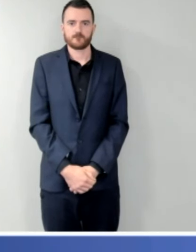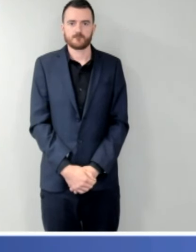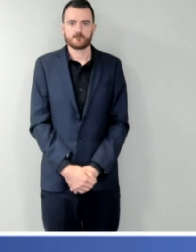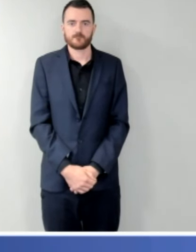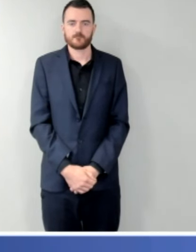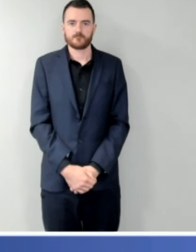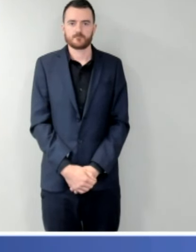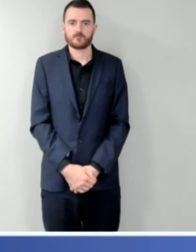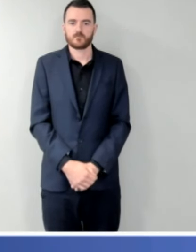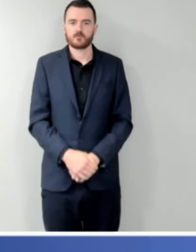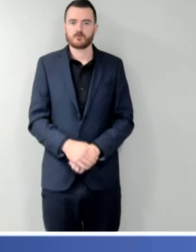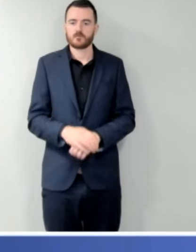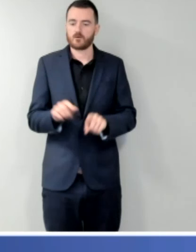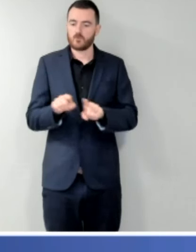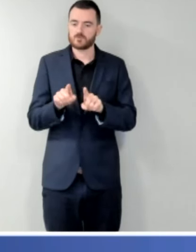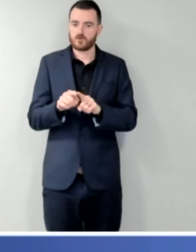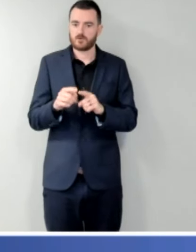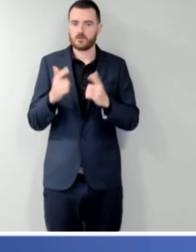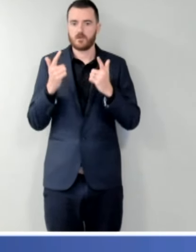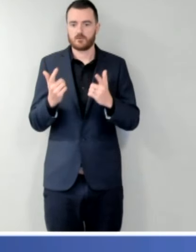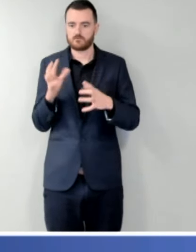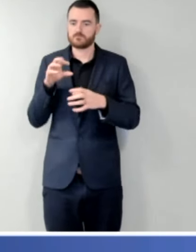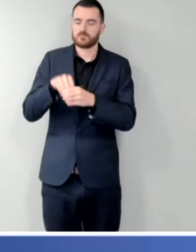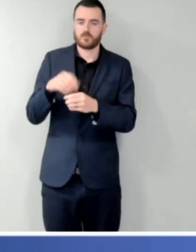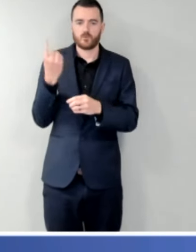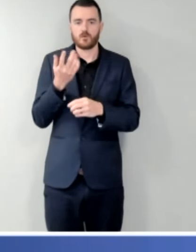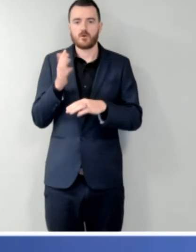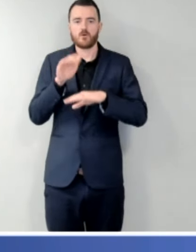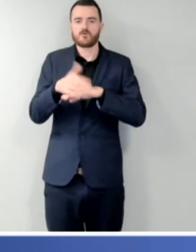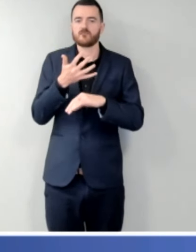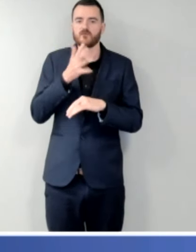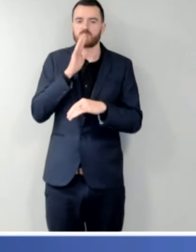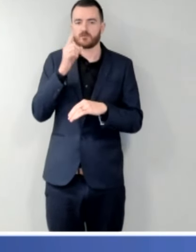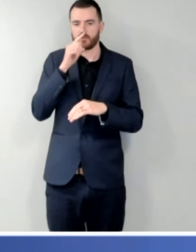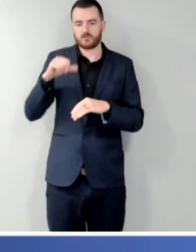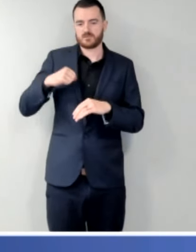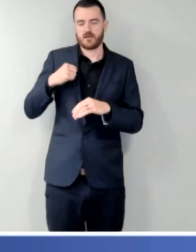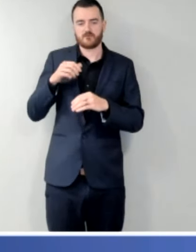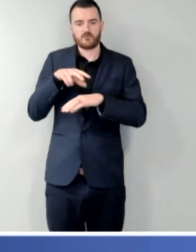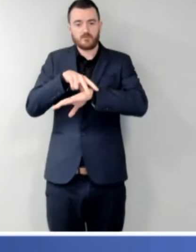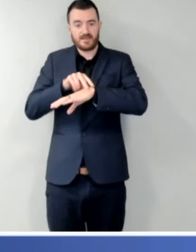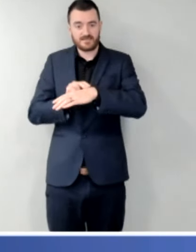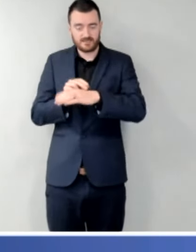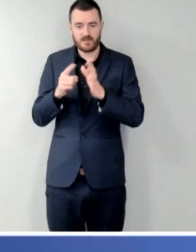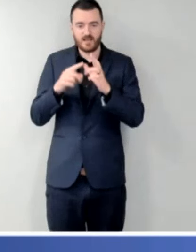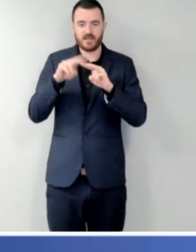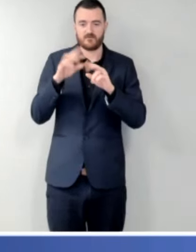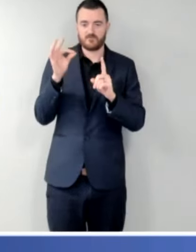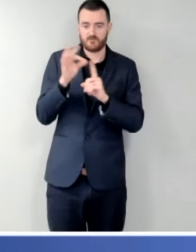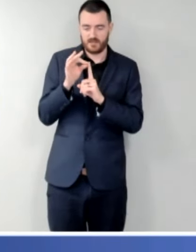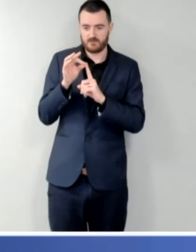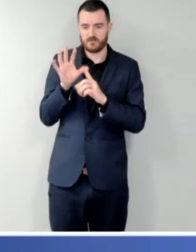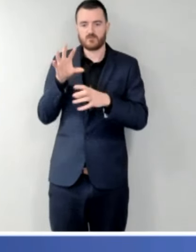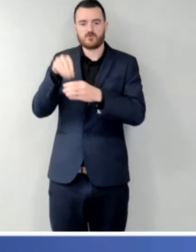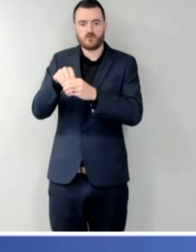Also making a strong contribution were the more than 500 members of the Australian Federal Police who formed part of the response and